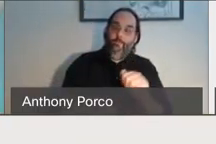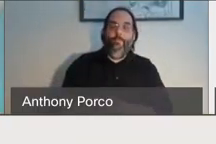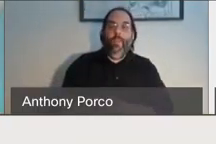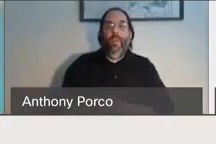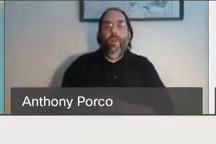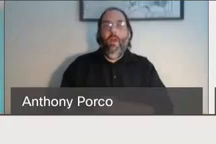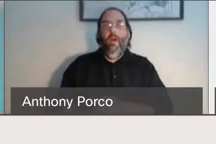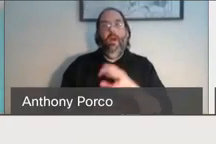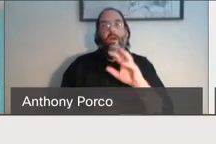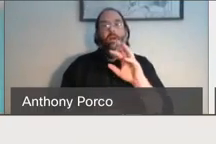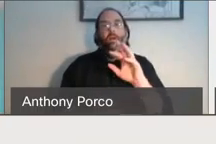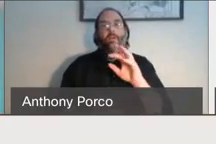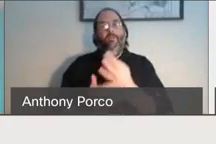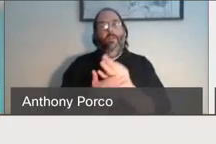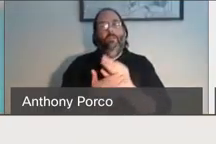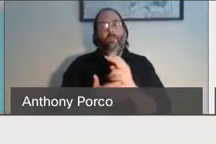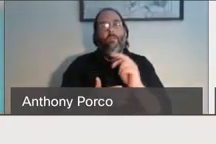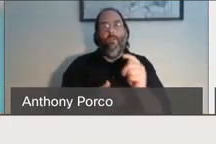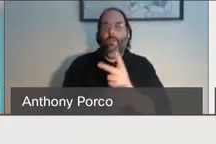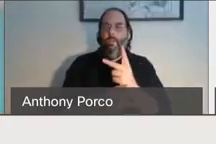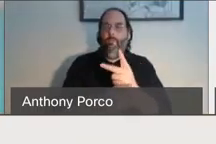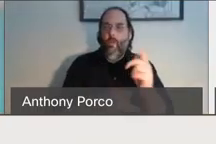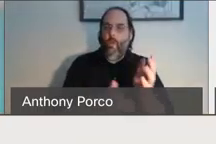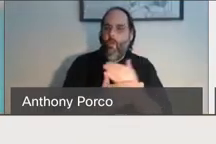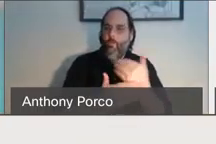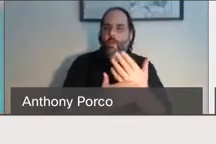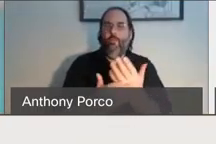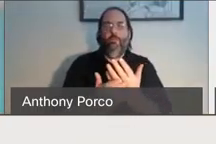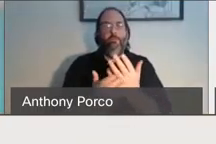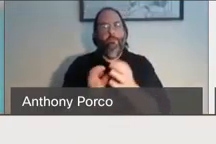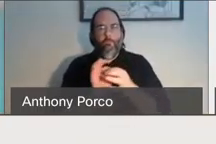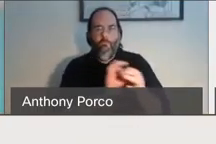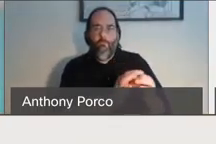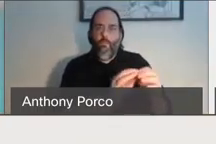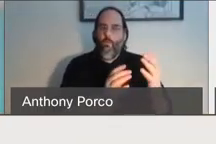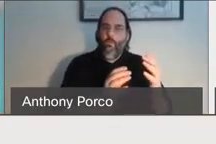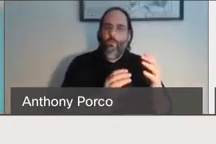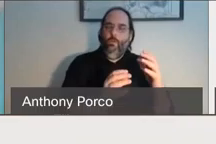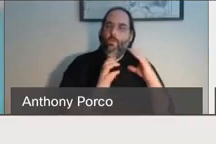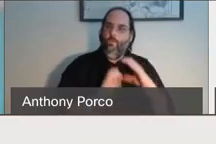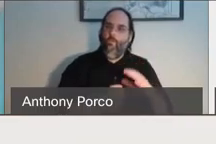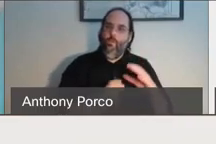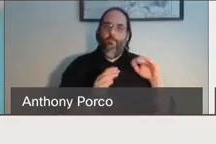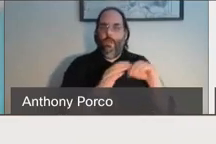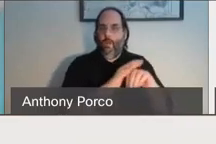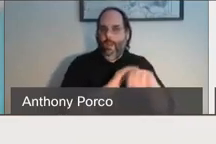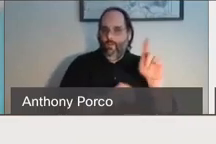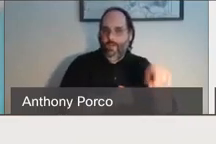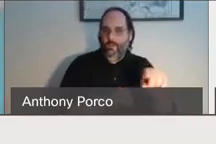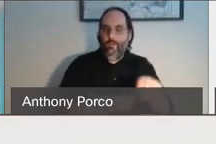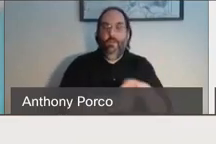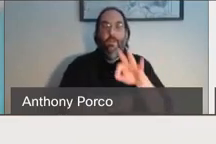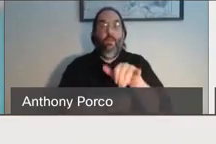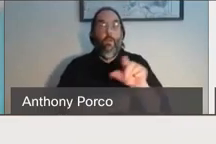The fiscal unit maintains all provider budgets which relate to the accommodation needs of the consumers we support. For FY20,